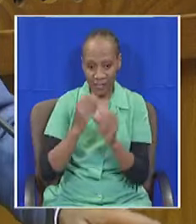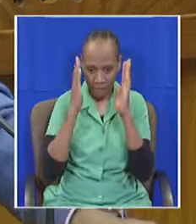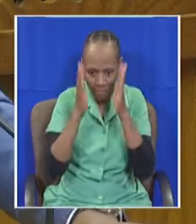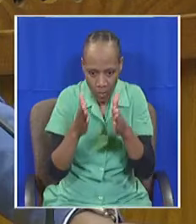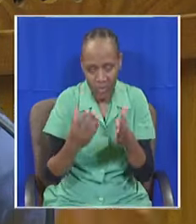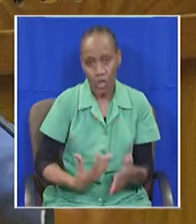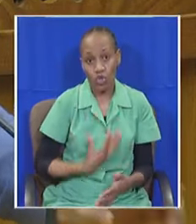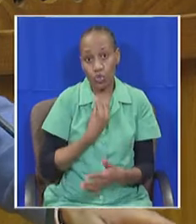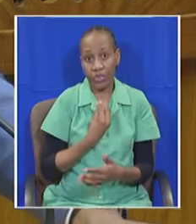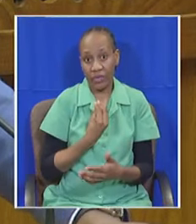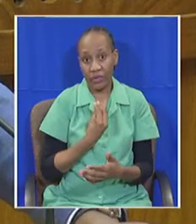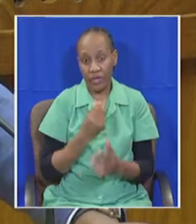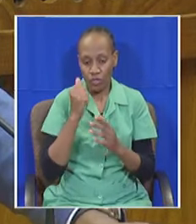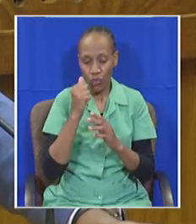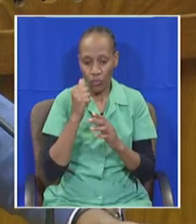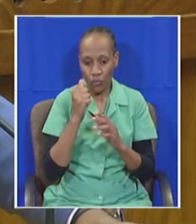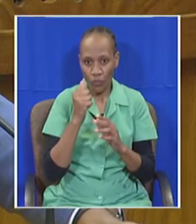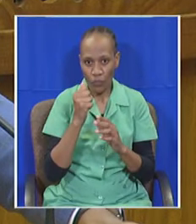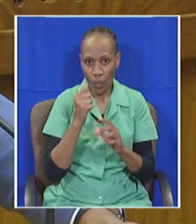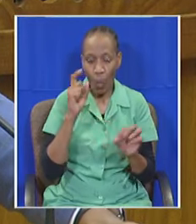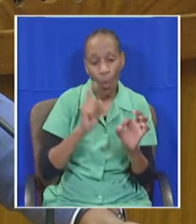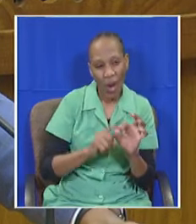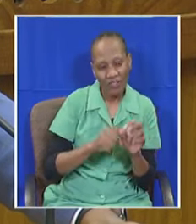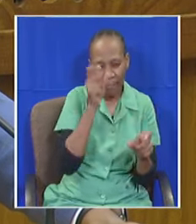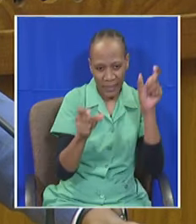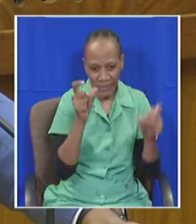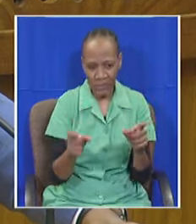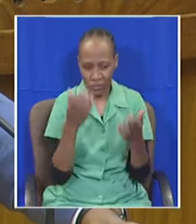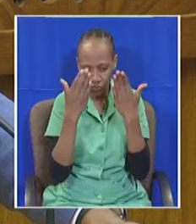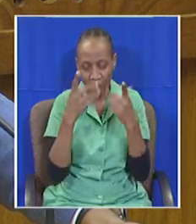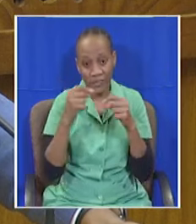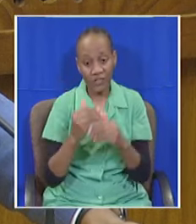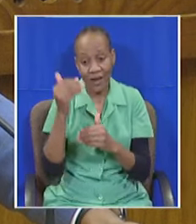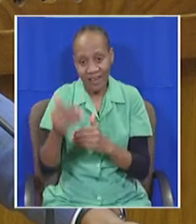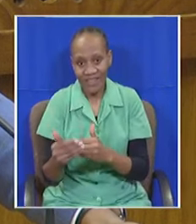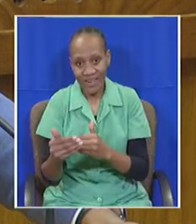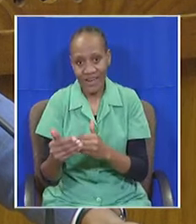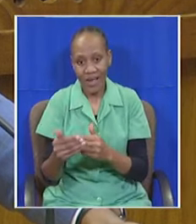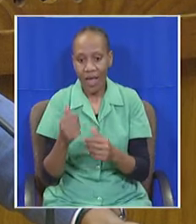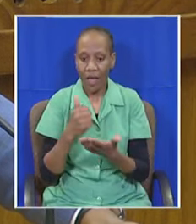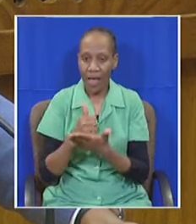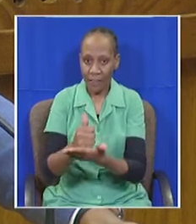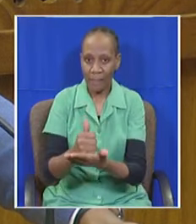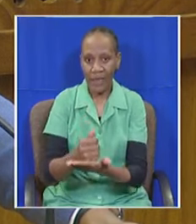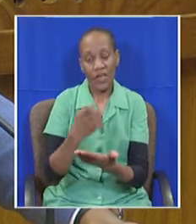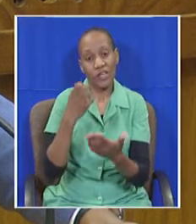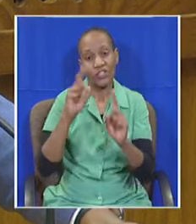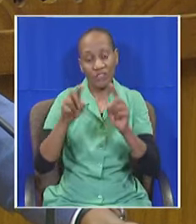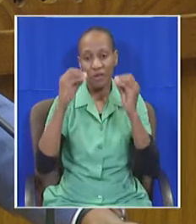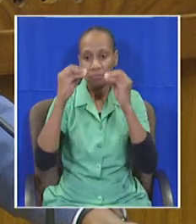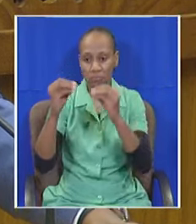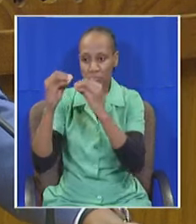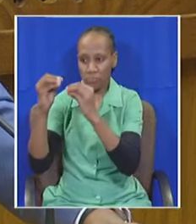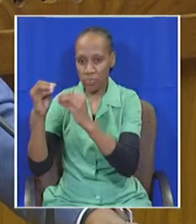creating a pipeline of qualified artisans who can play a crucial role in growing the emerging sectors of